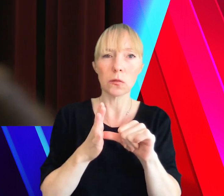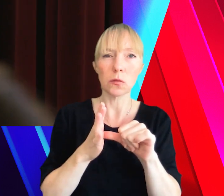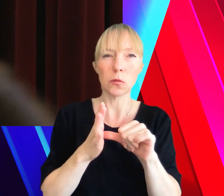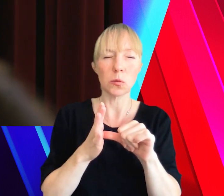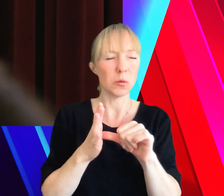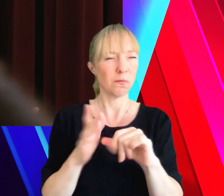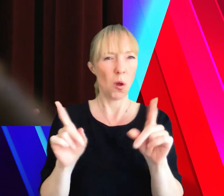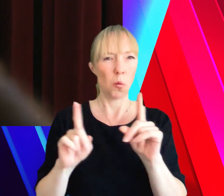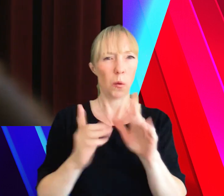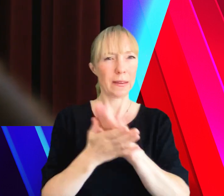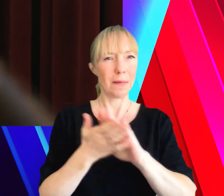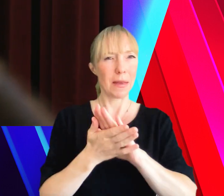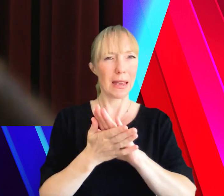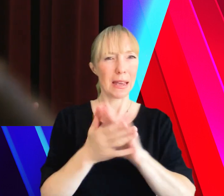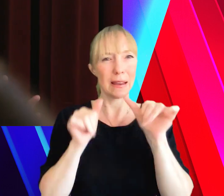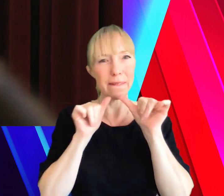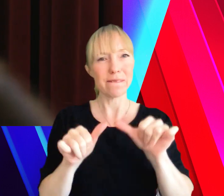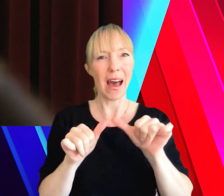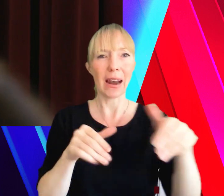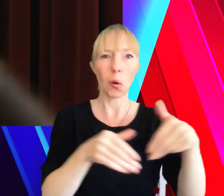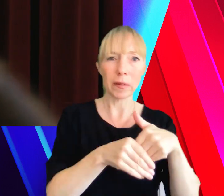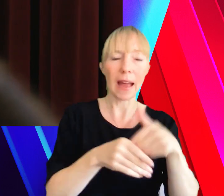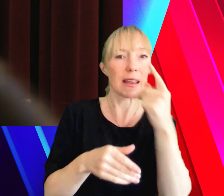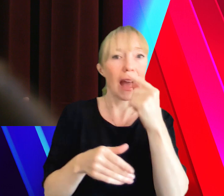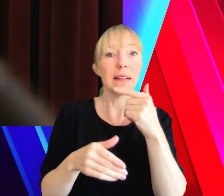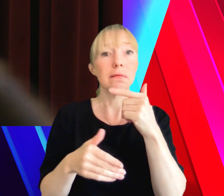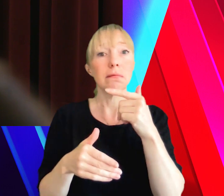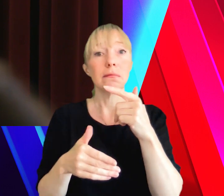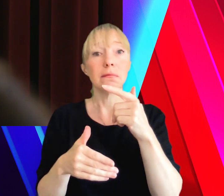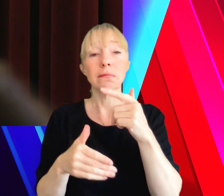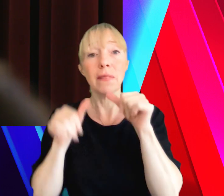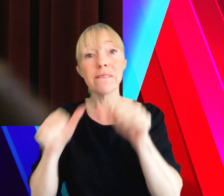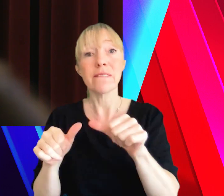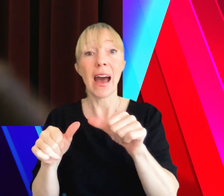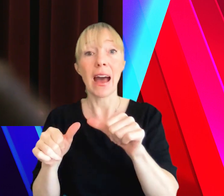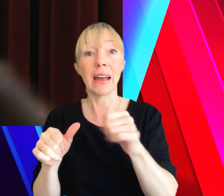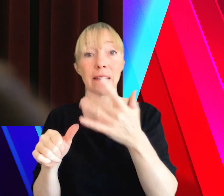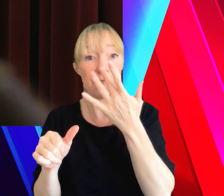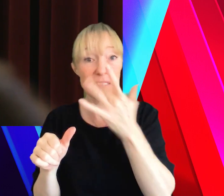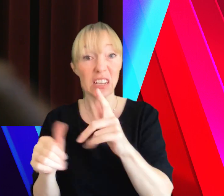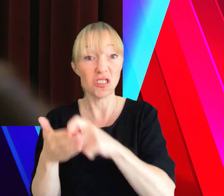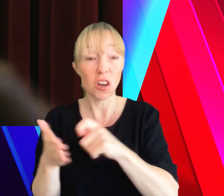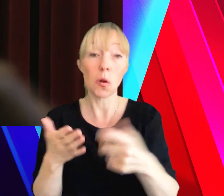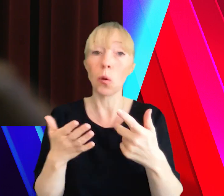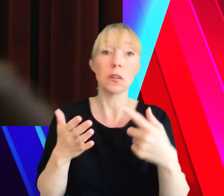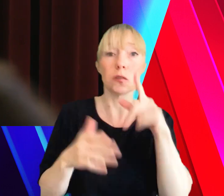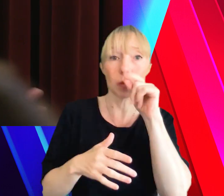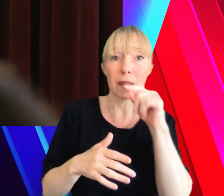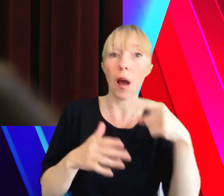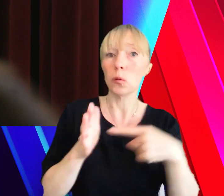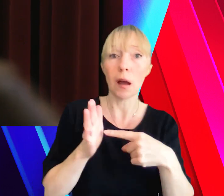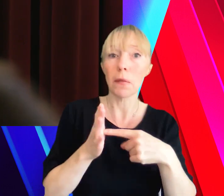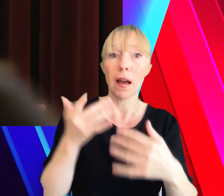can be quite difficult to work out what fan content is, because it can be like fan fiction, it can be just running a Twitter account or